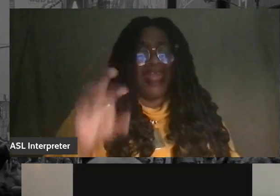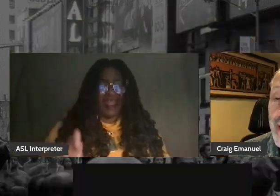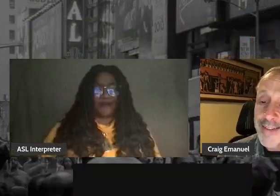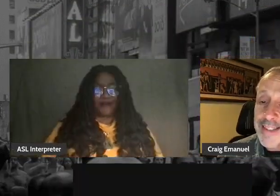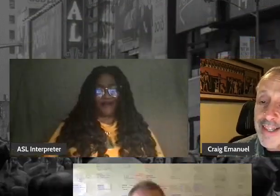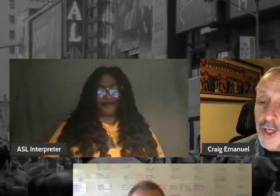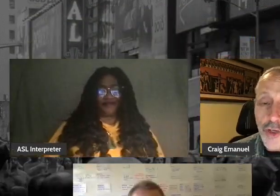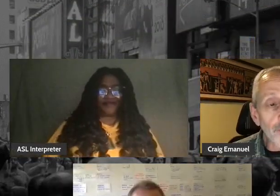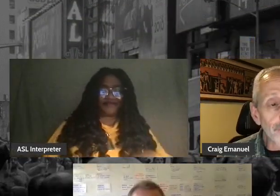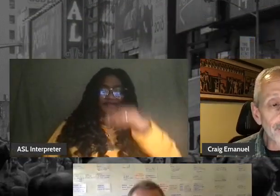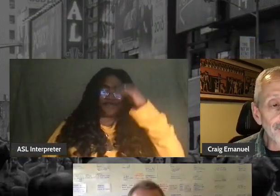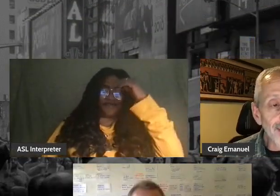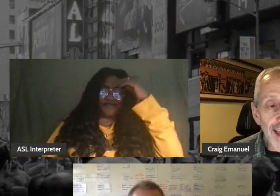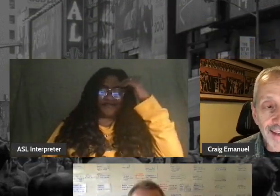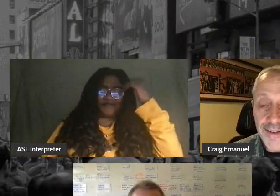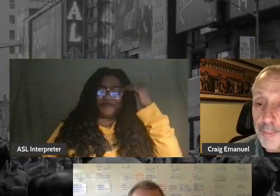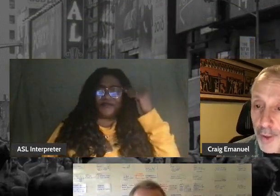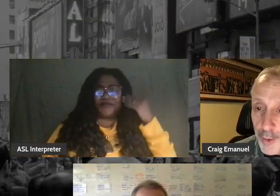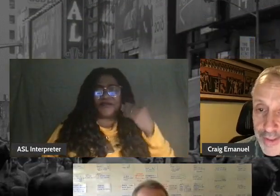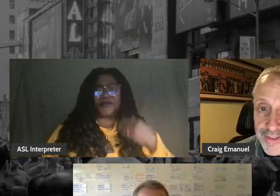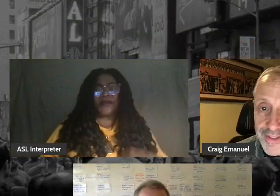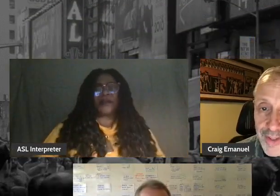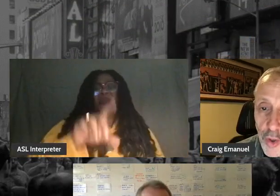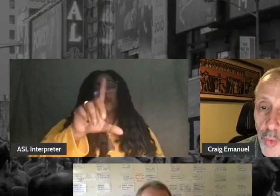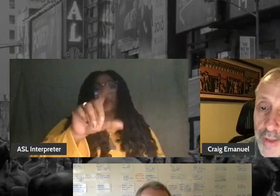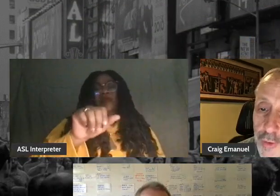a screenwriter, a novelist, and a